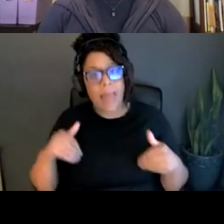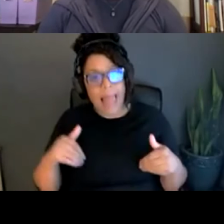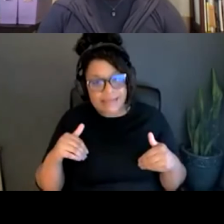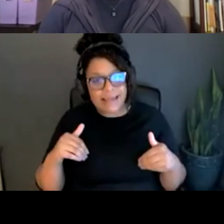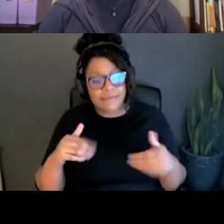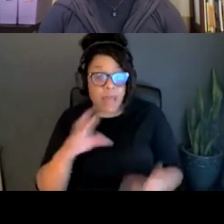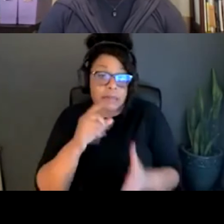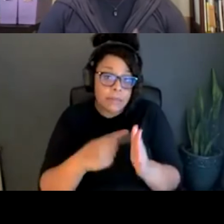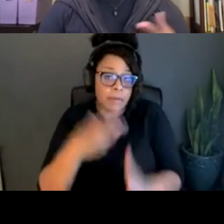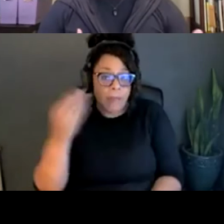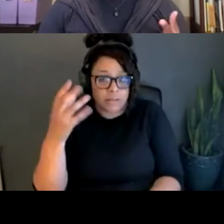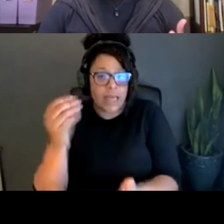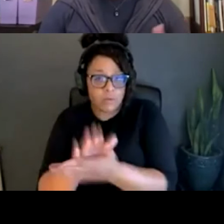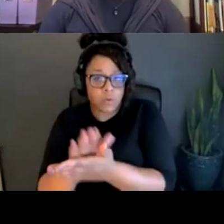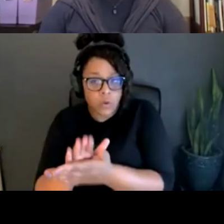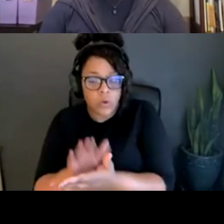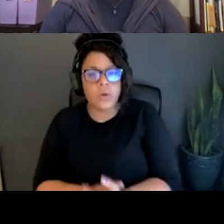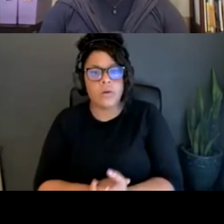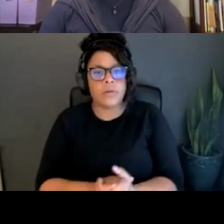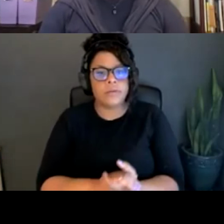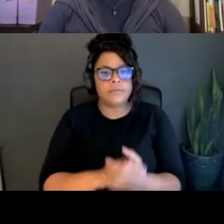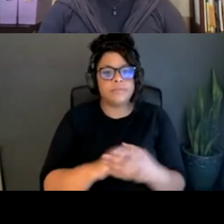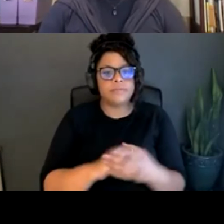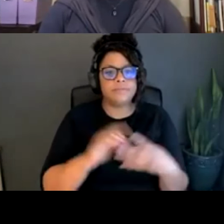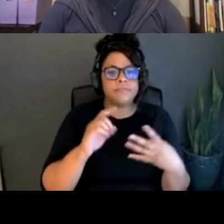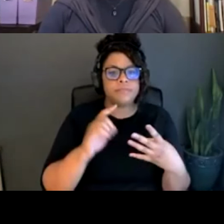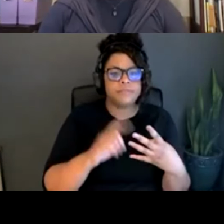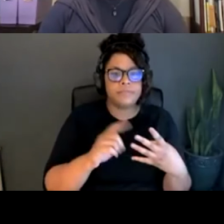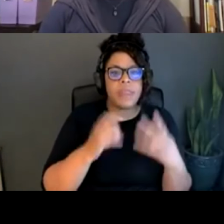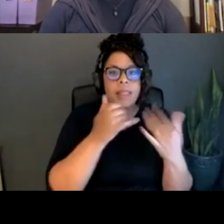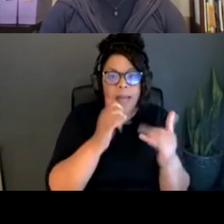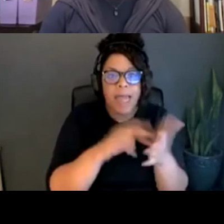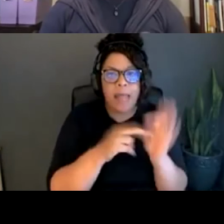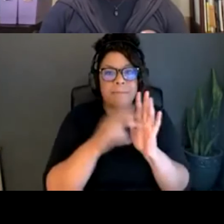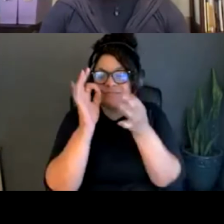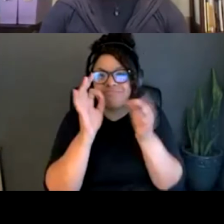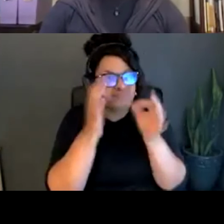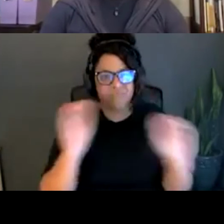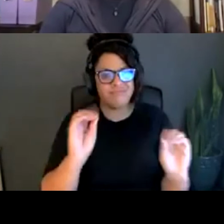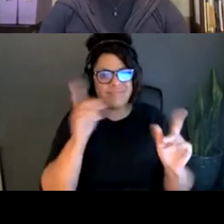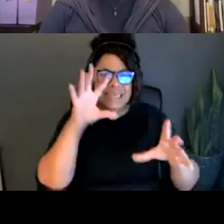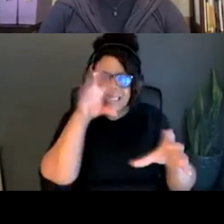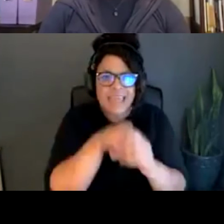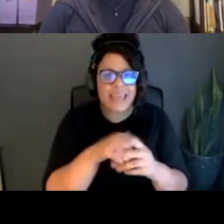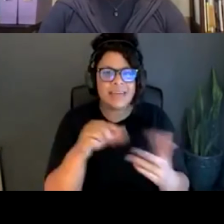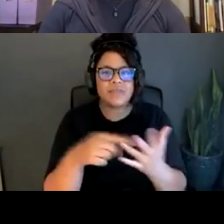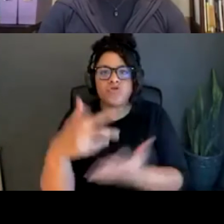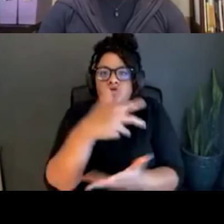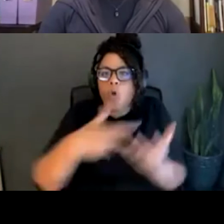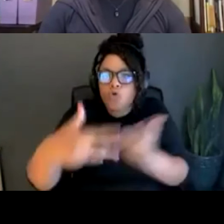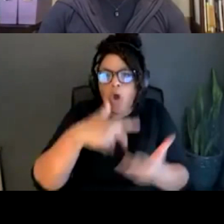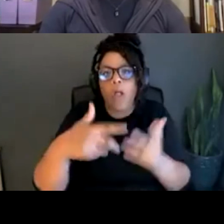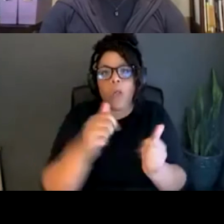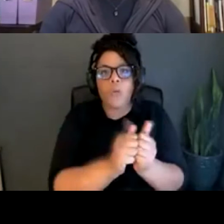outside of school, happen. Engaged and not distracted, socially interactive with peers